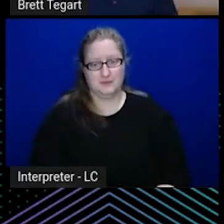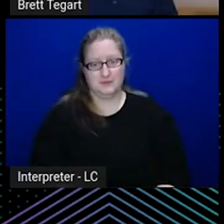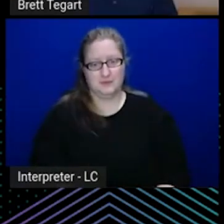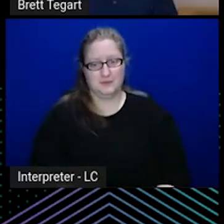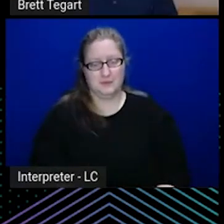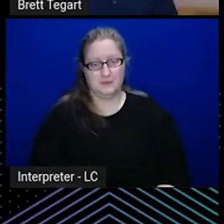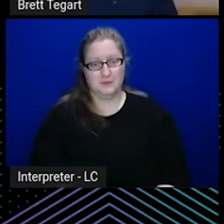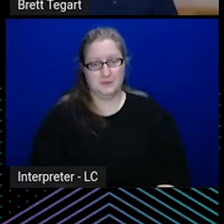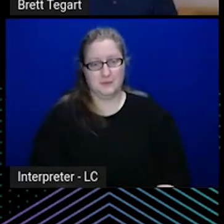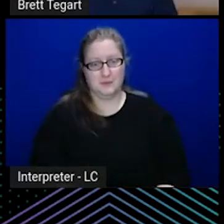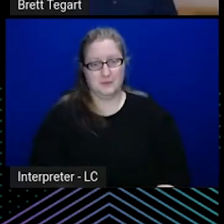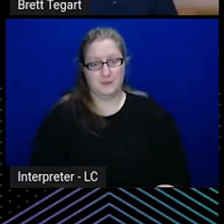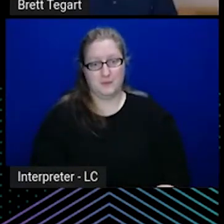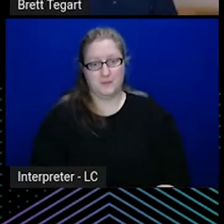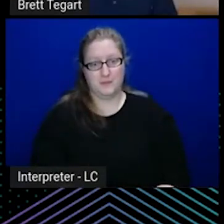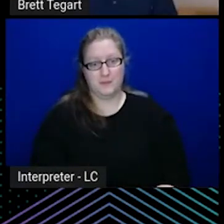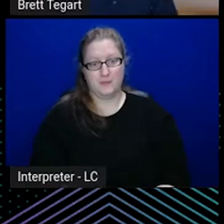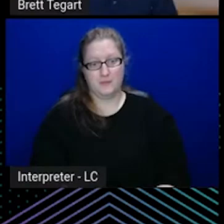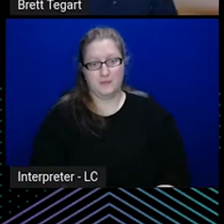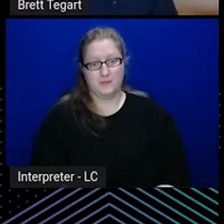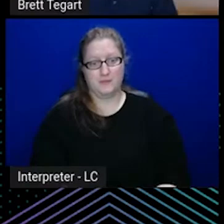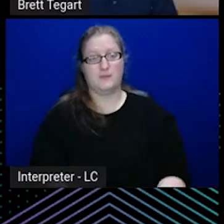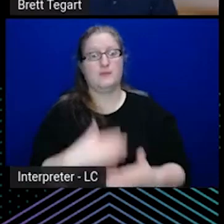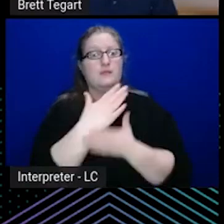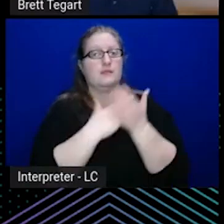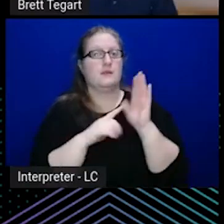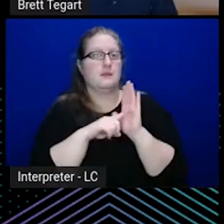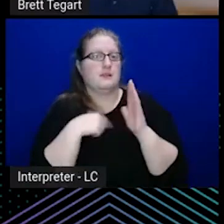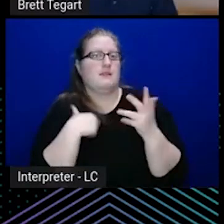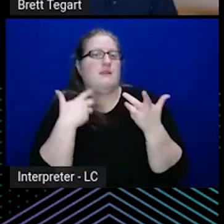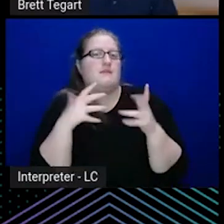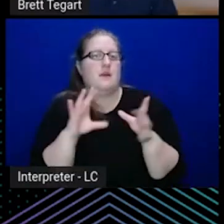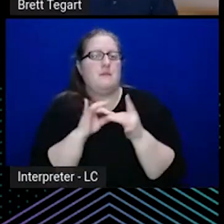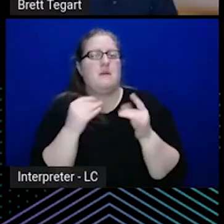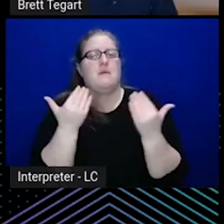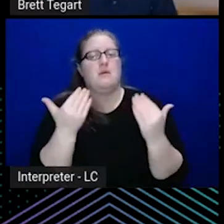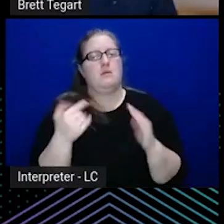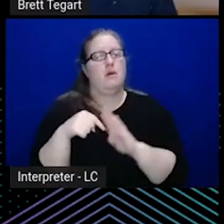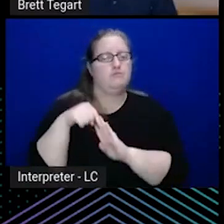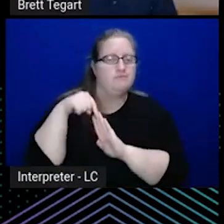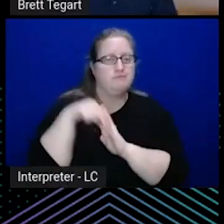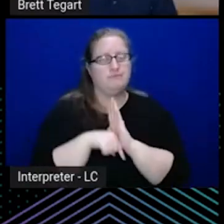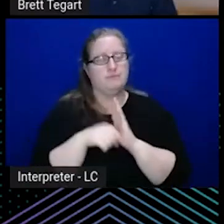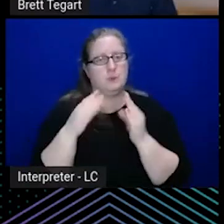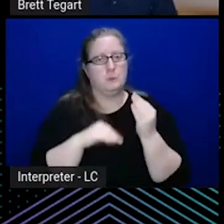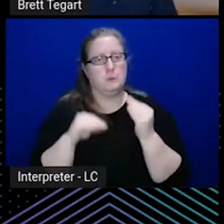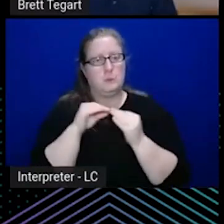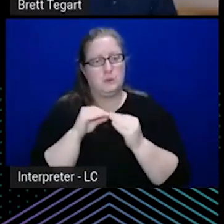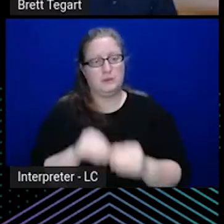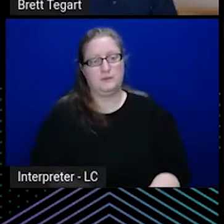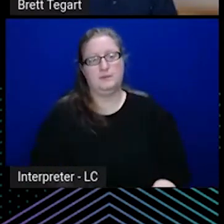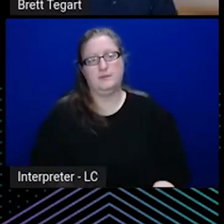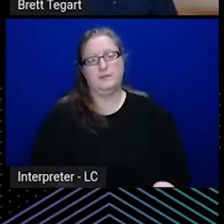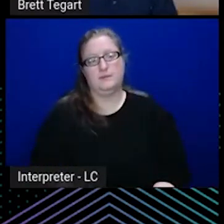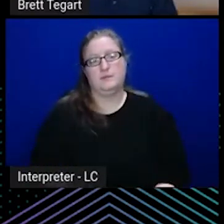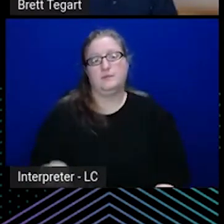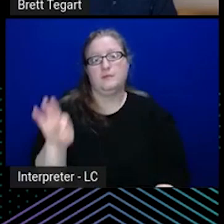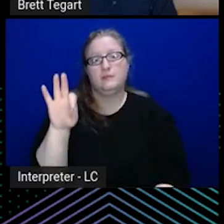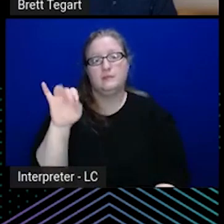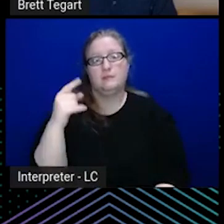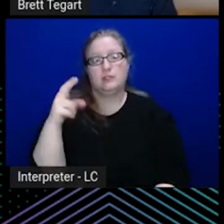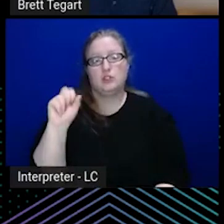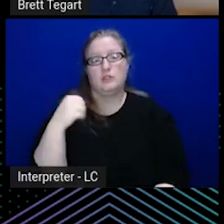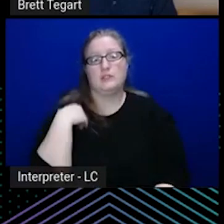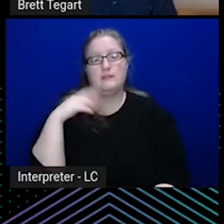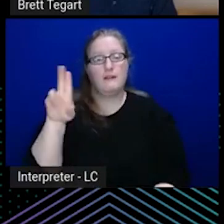So some examples, I've said some, but let's dig deeper, right? So in fixtures, you would have VPC, if we're